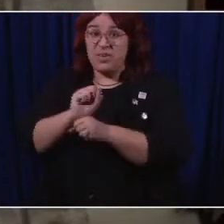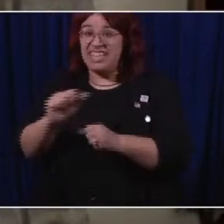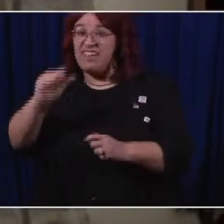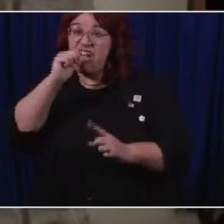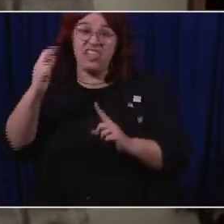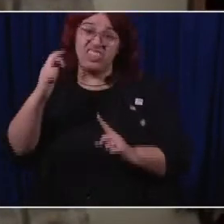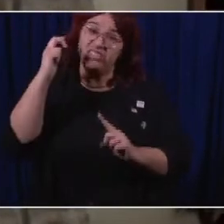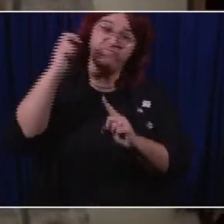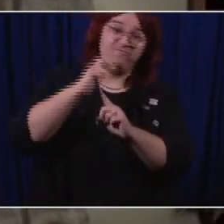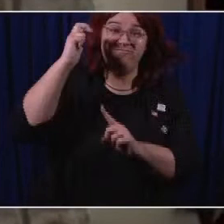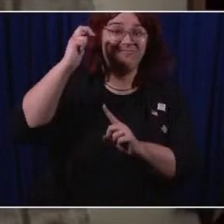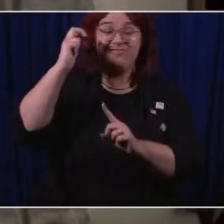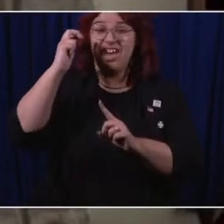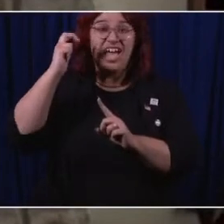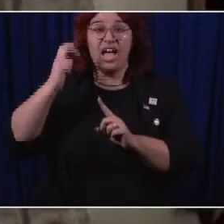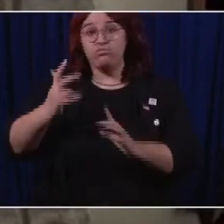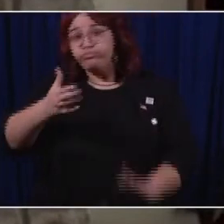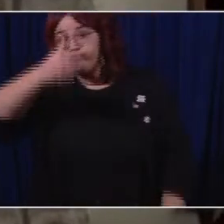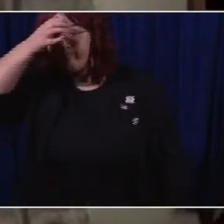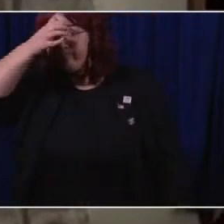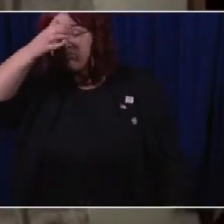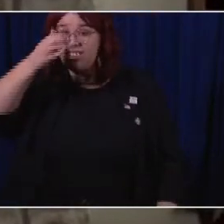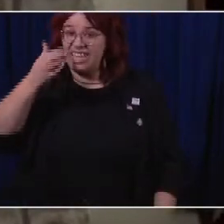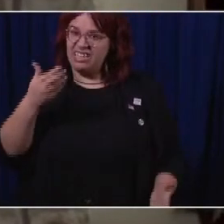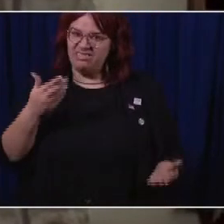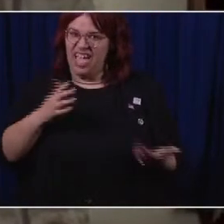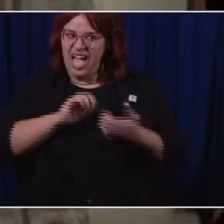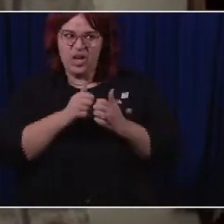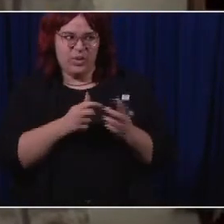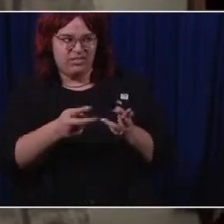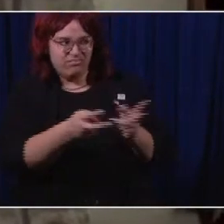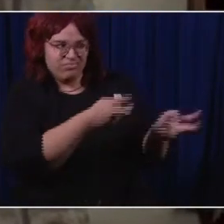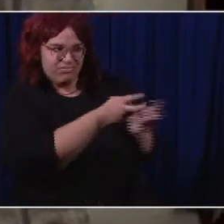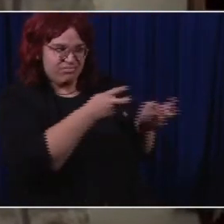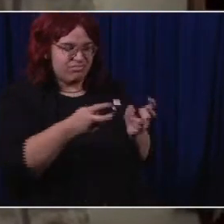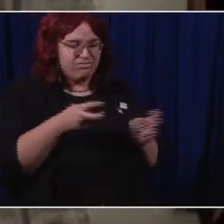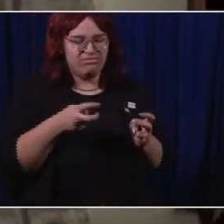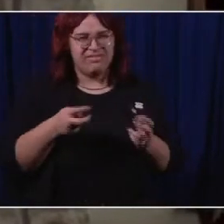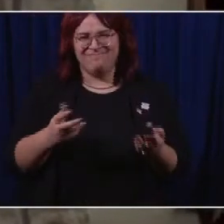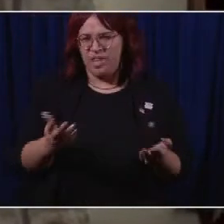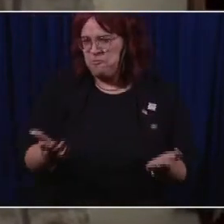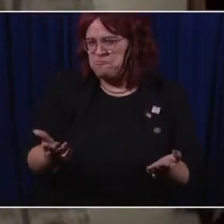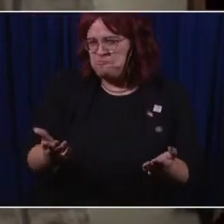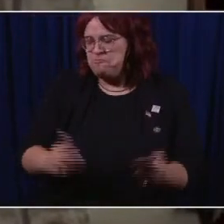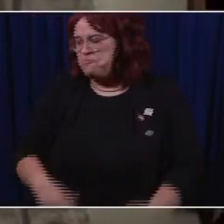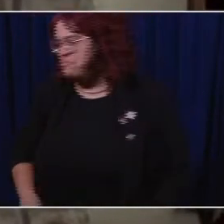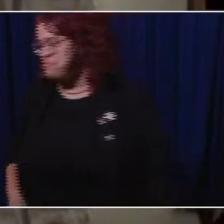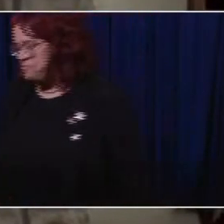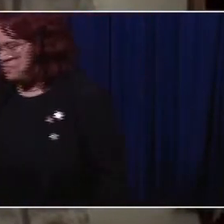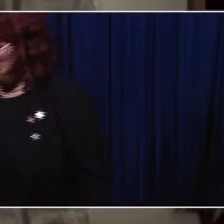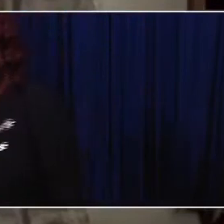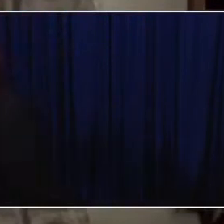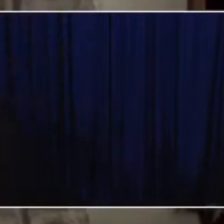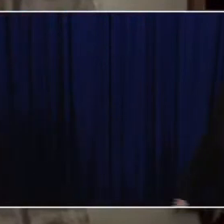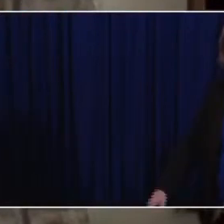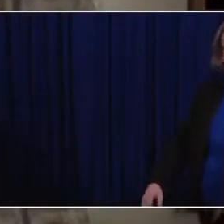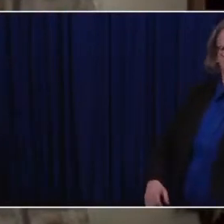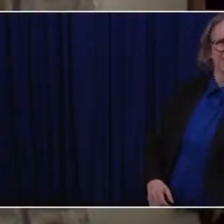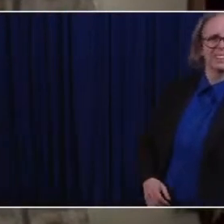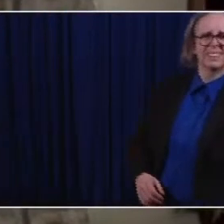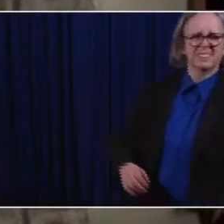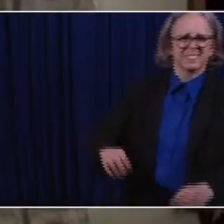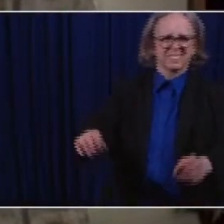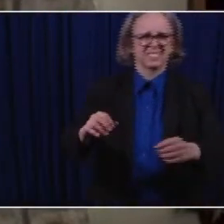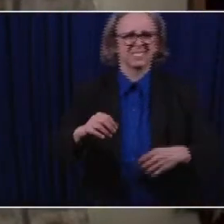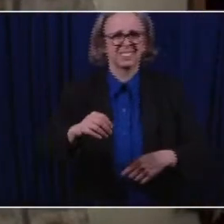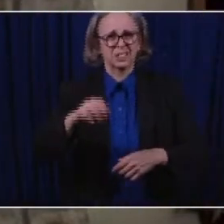a tsunami. This is a once in 100-year experience, Jim, and I don't think it's any